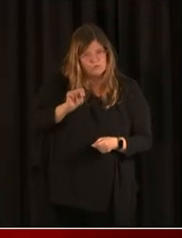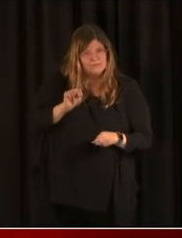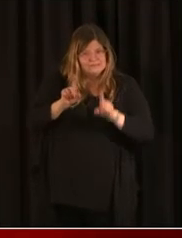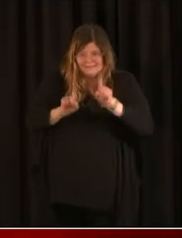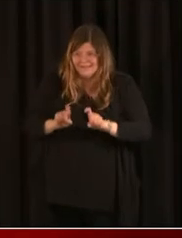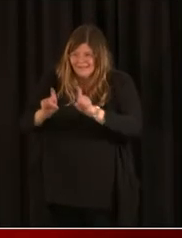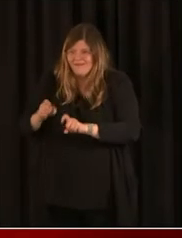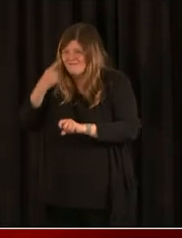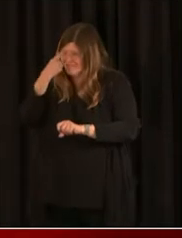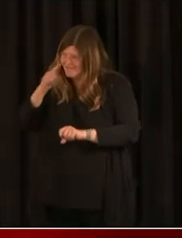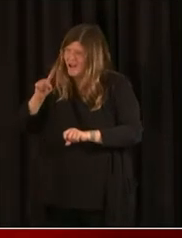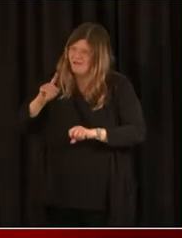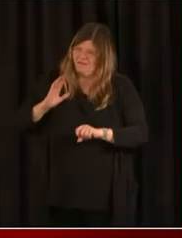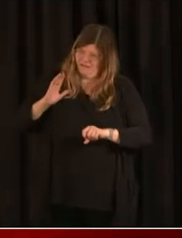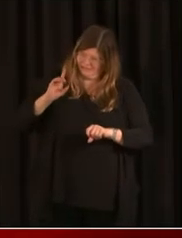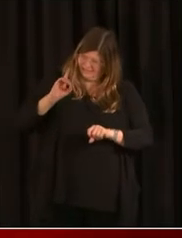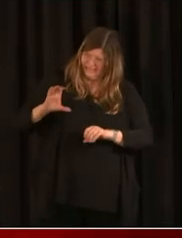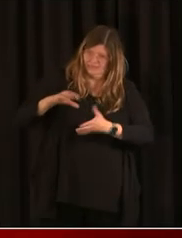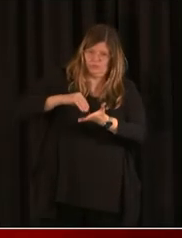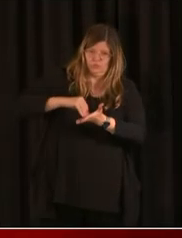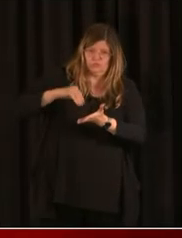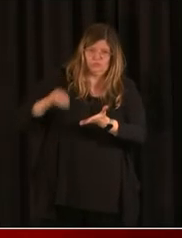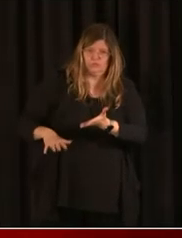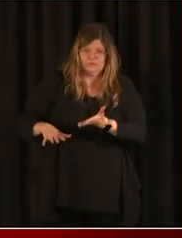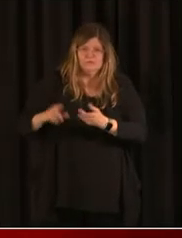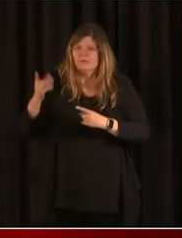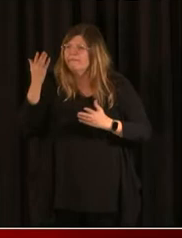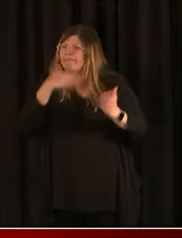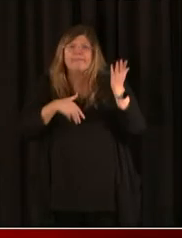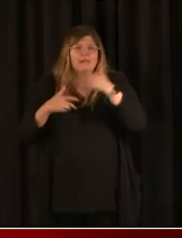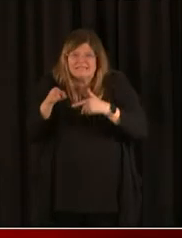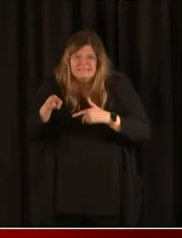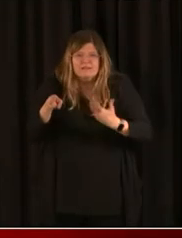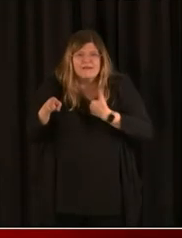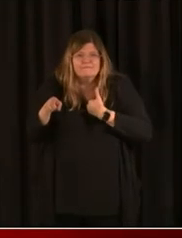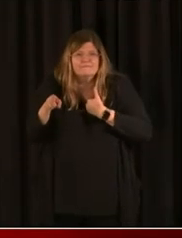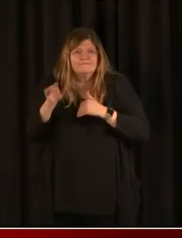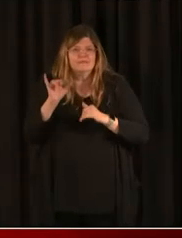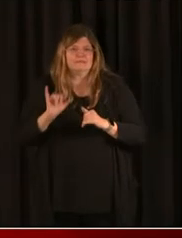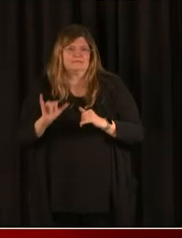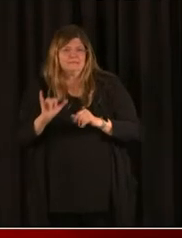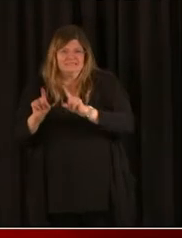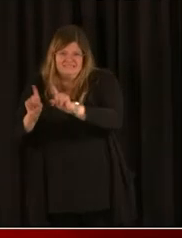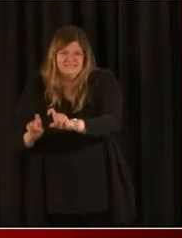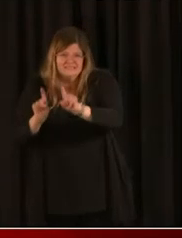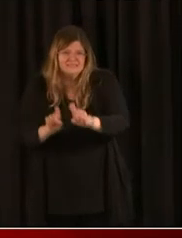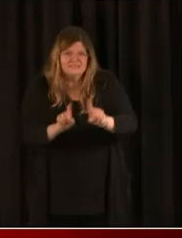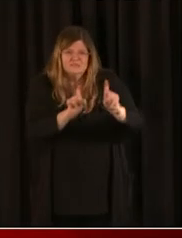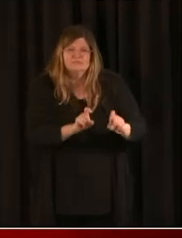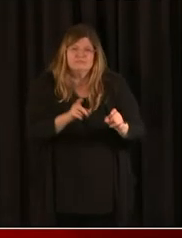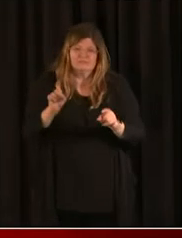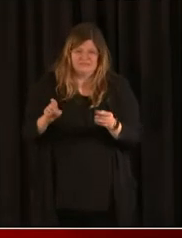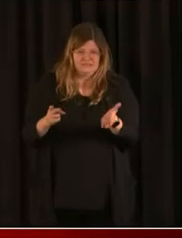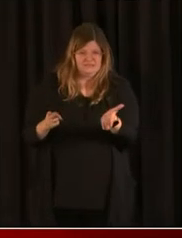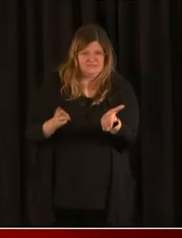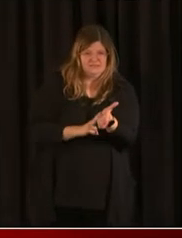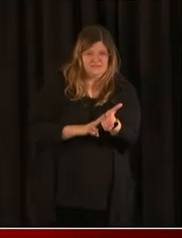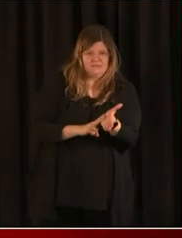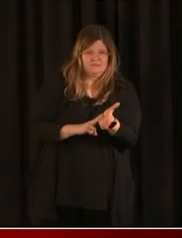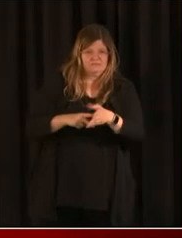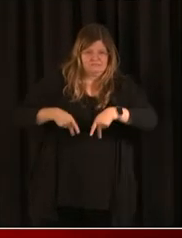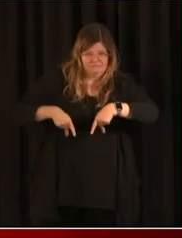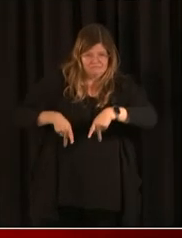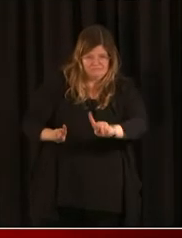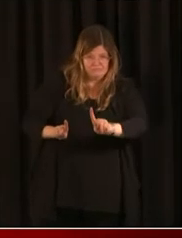students for asymptomatic testing, and it is a process by which families can sign a consent form for their students to